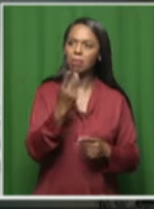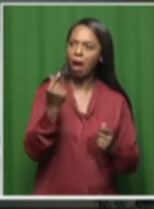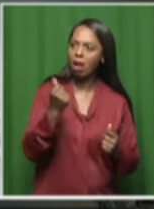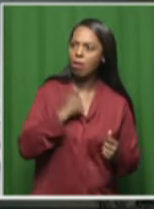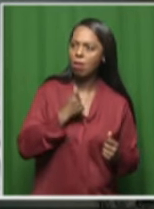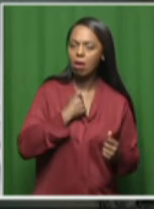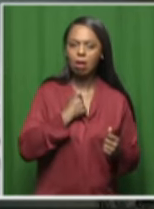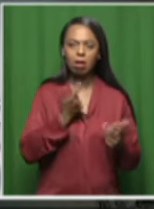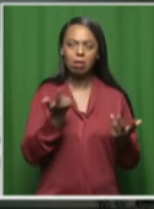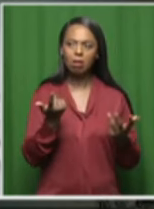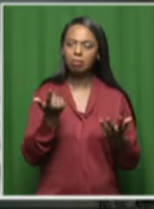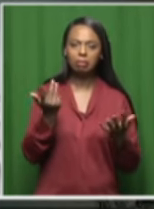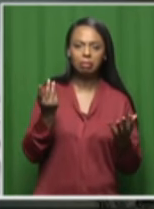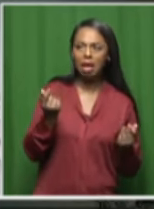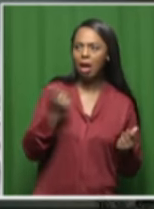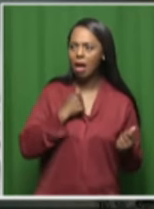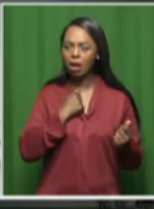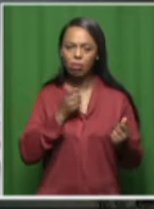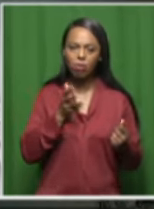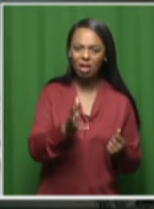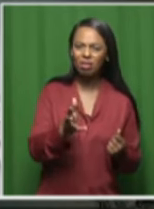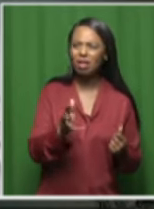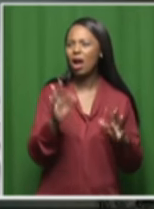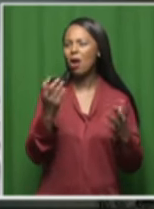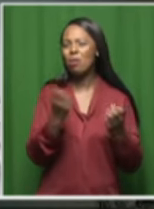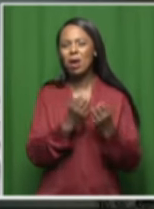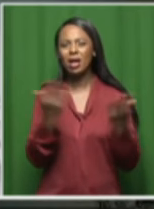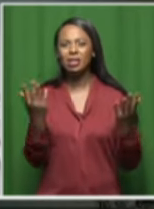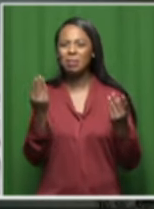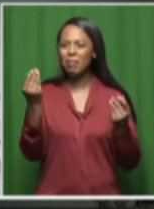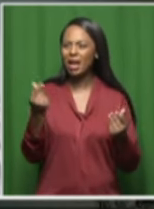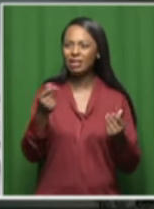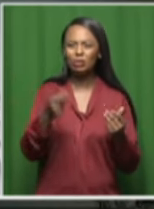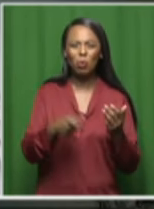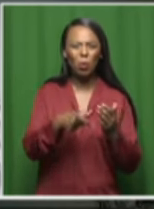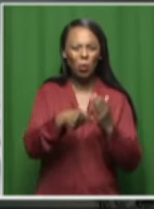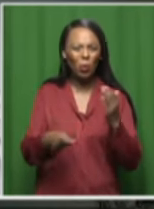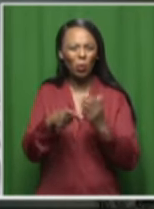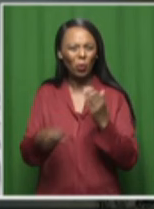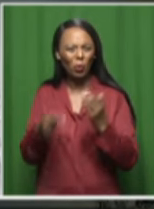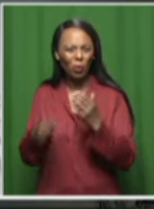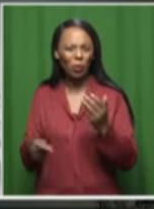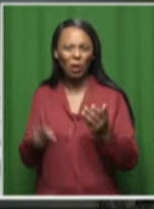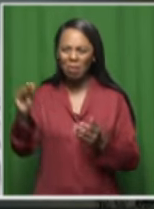draw en masse, how much money are we looking at perhaps being drawn out? Yeah.